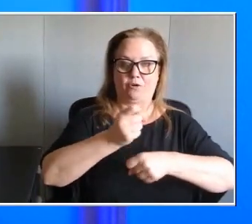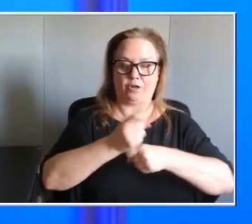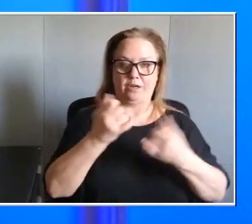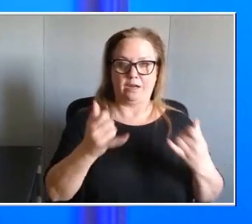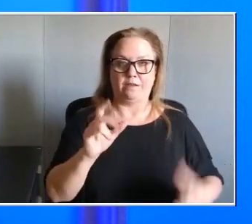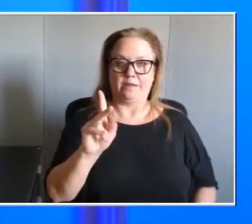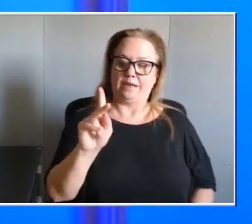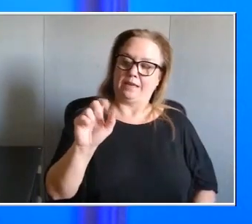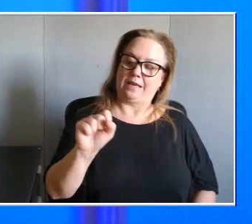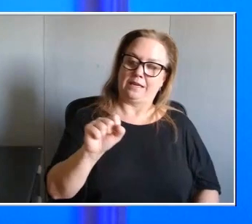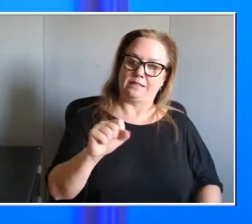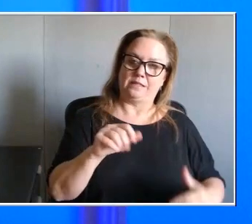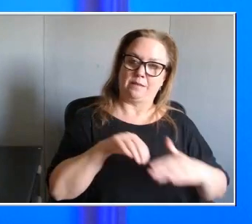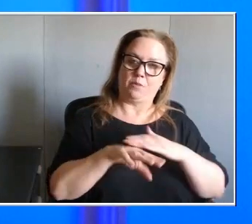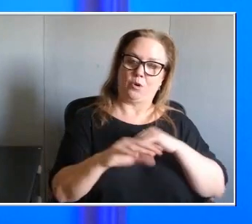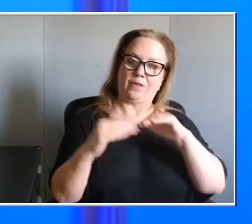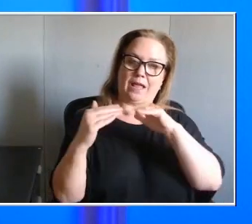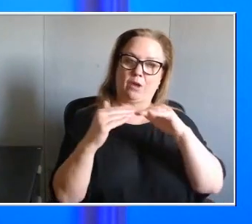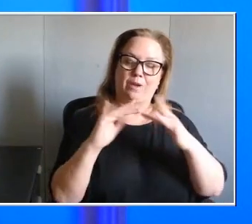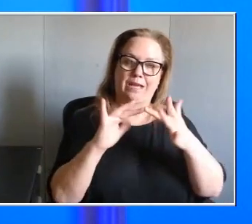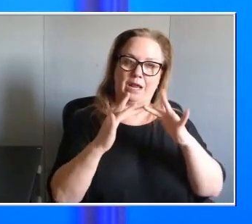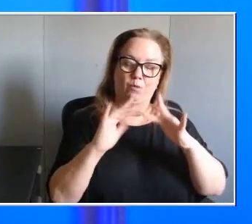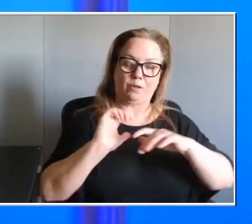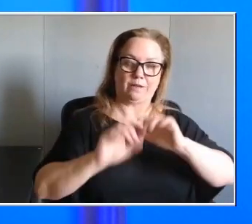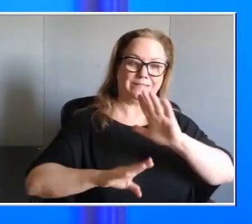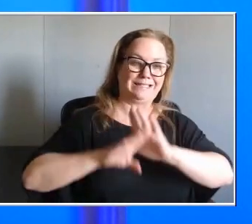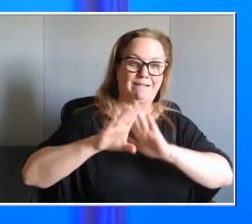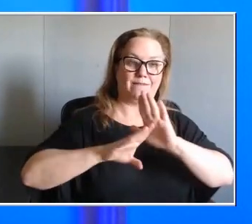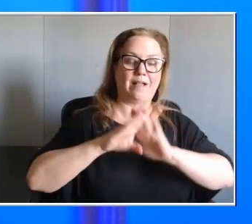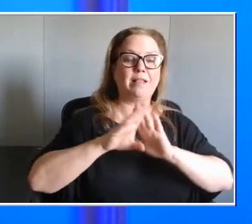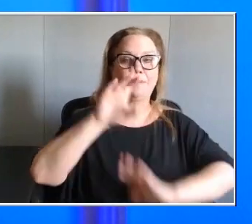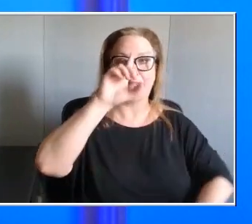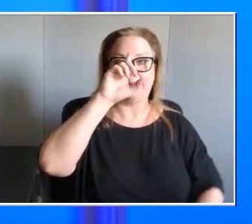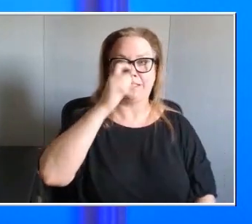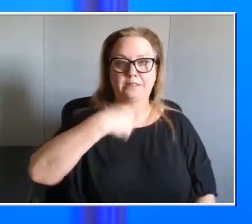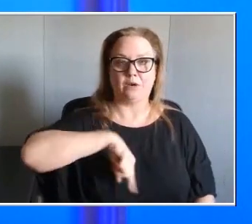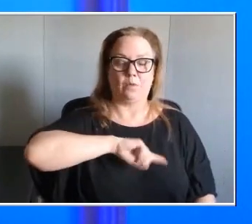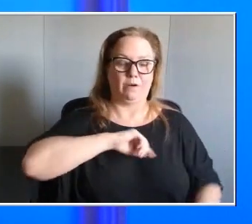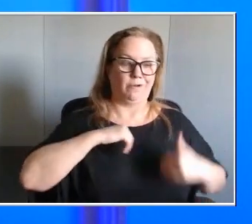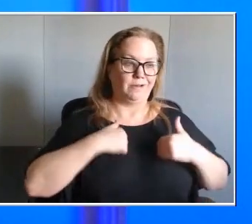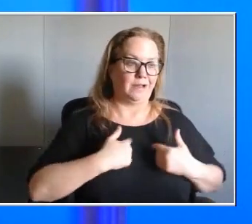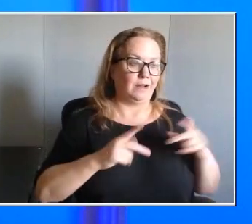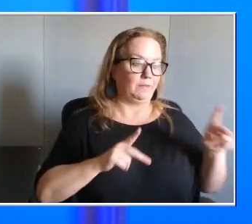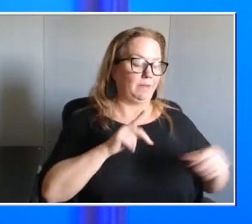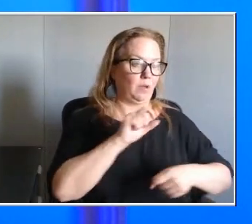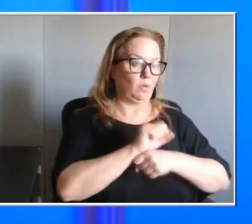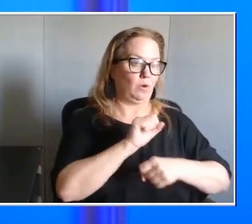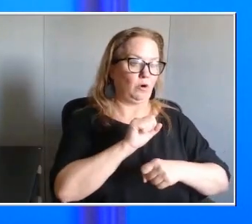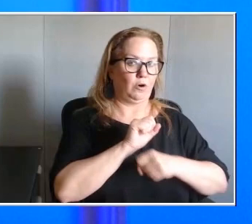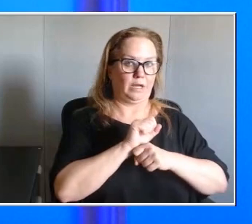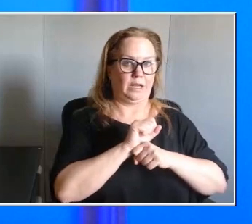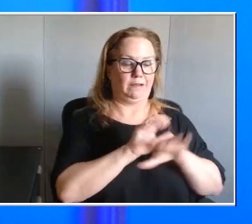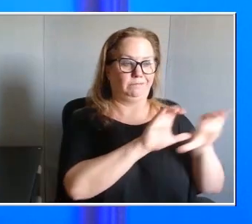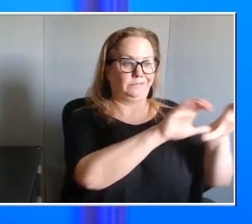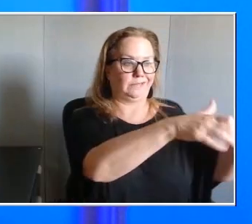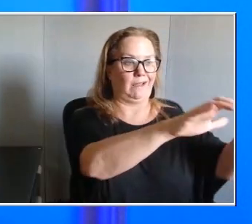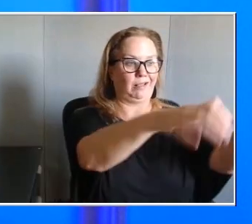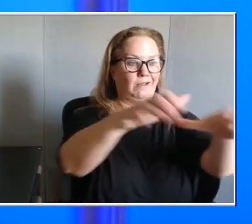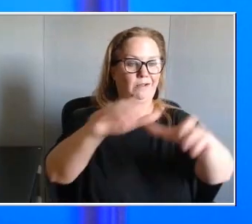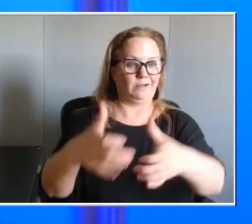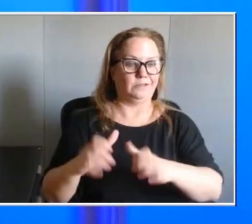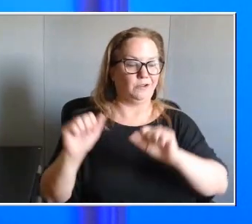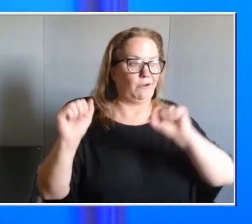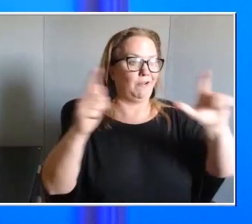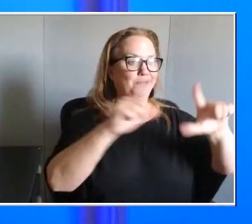Birth Equity Network, and that was developed because we were tired of people working in silos to do the work. Everybody's doing a